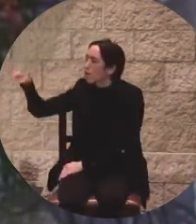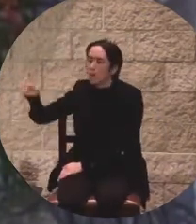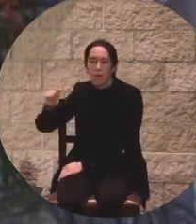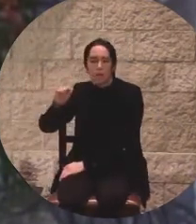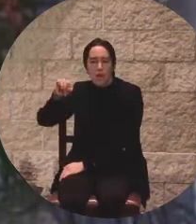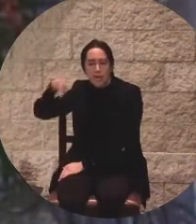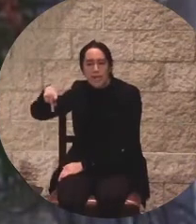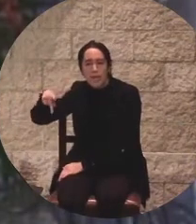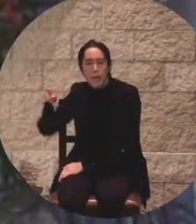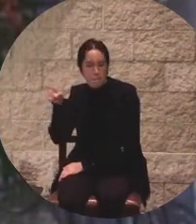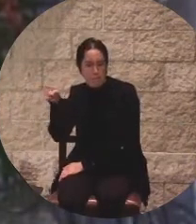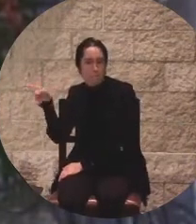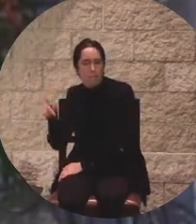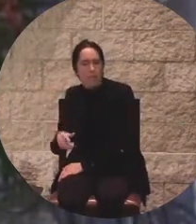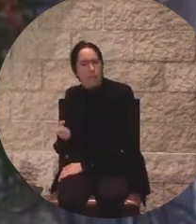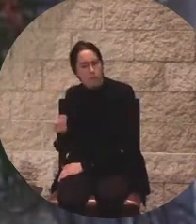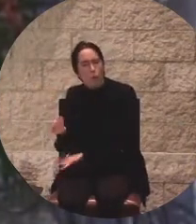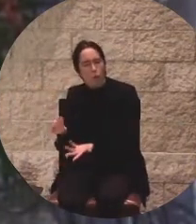taking care of each other.